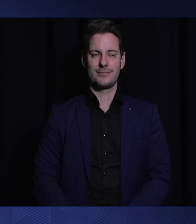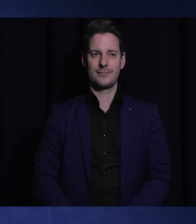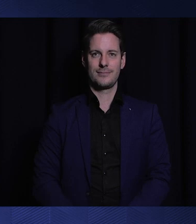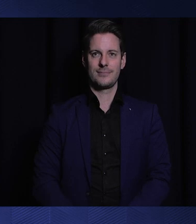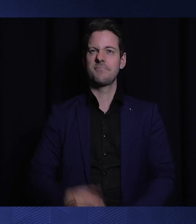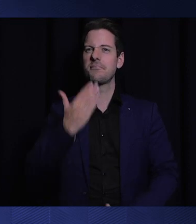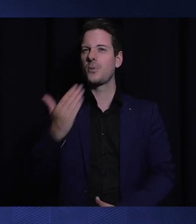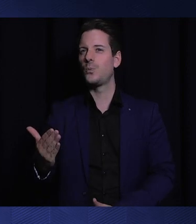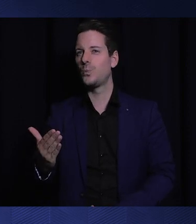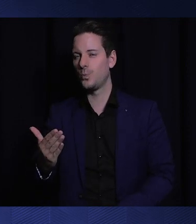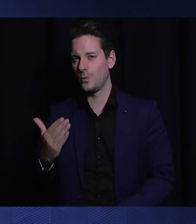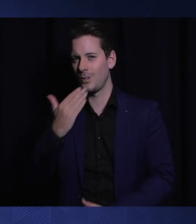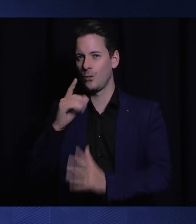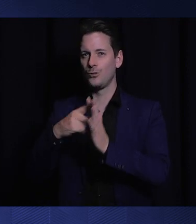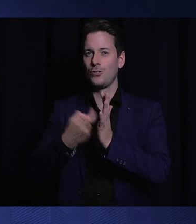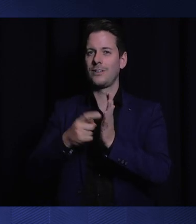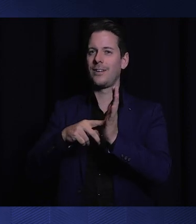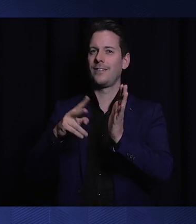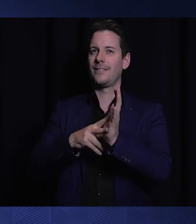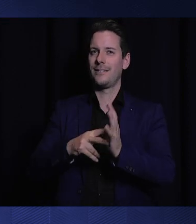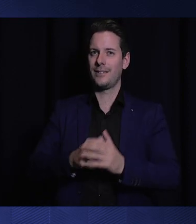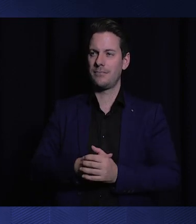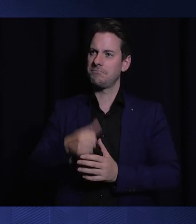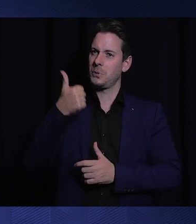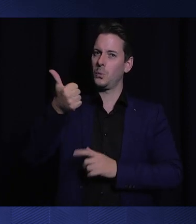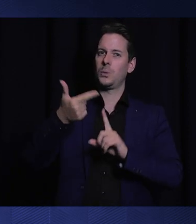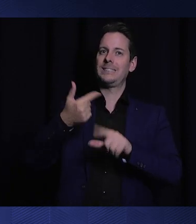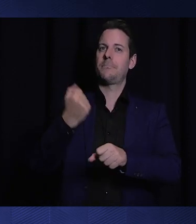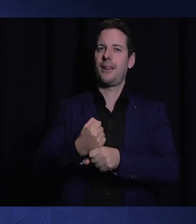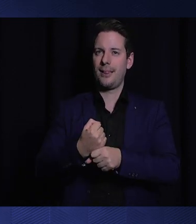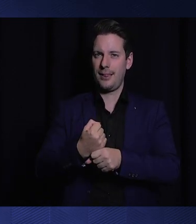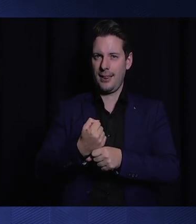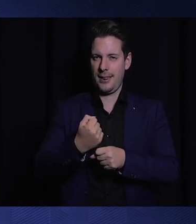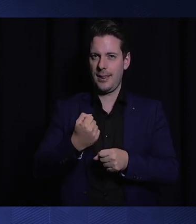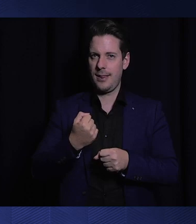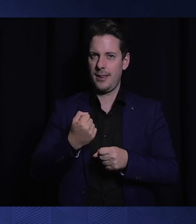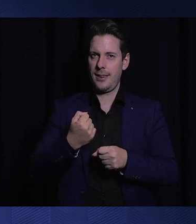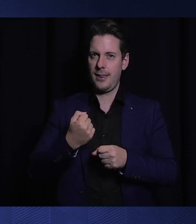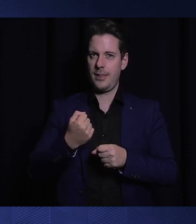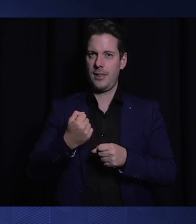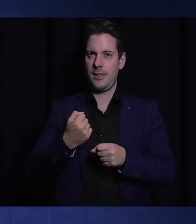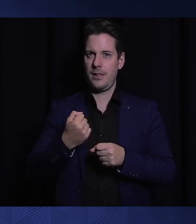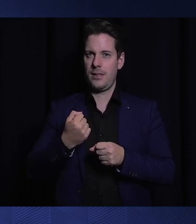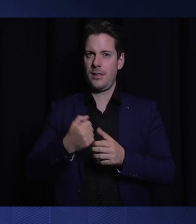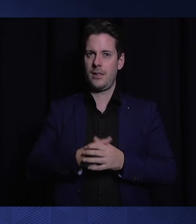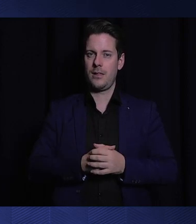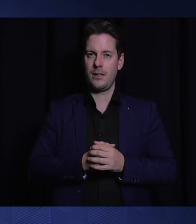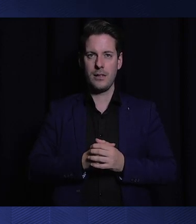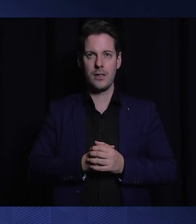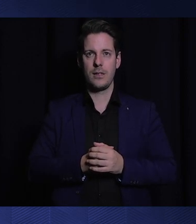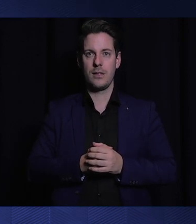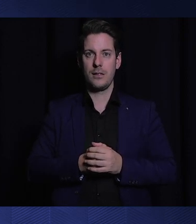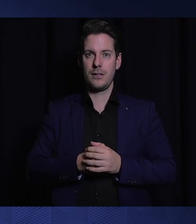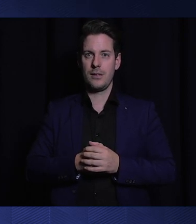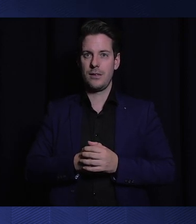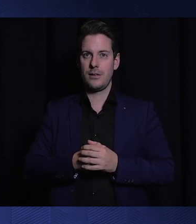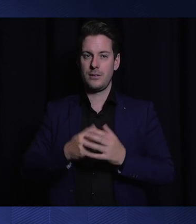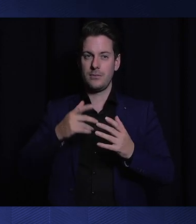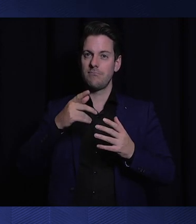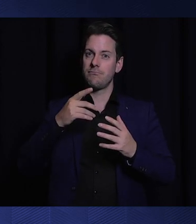Thank you, Dr. Lu. That was certainly a great example of a sponge city developed from scratch using